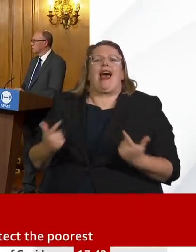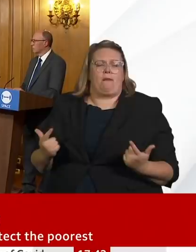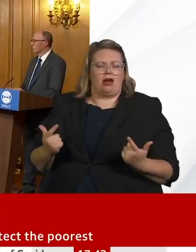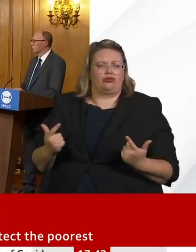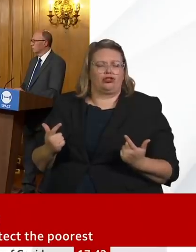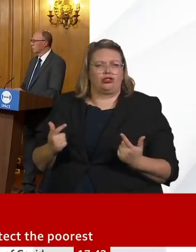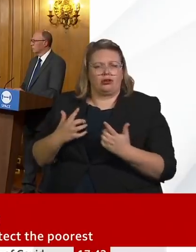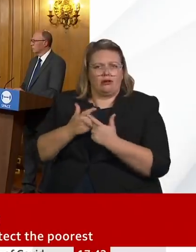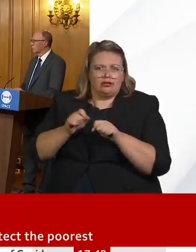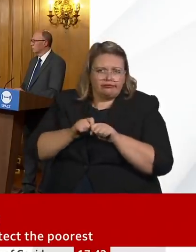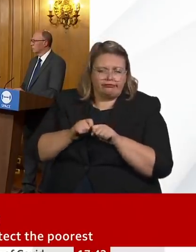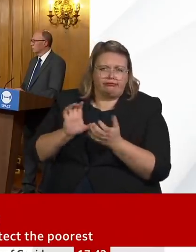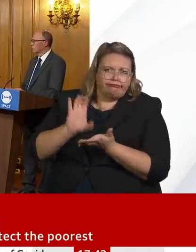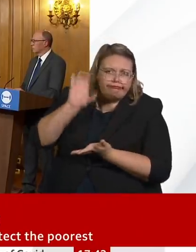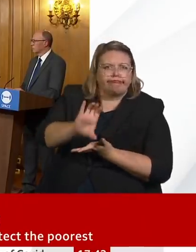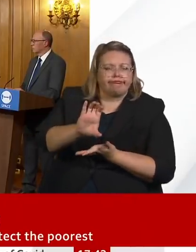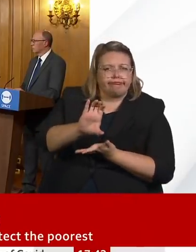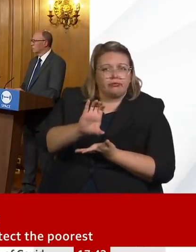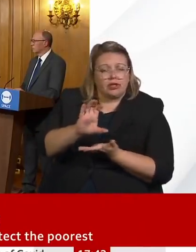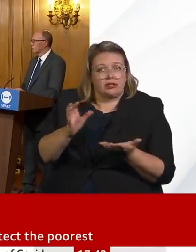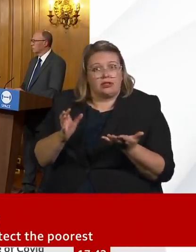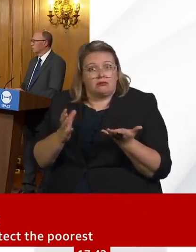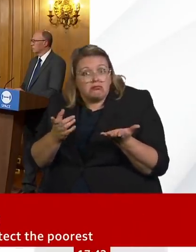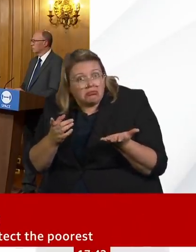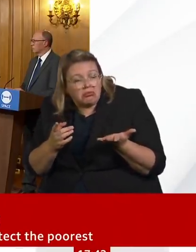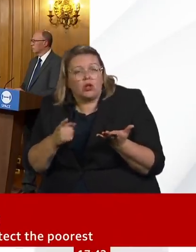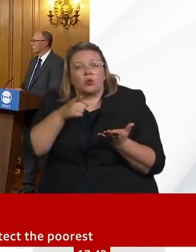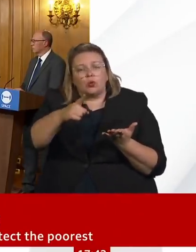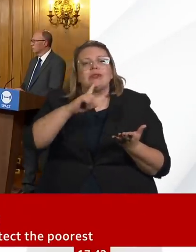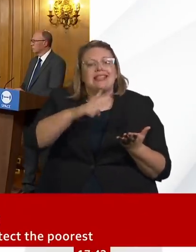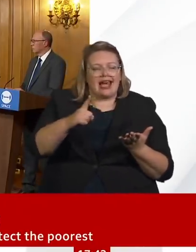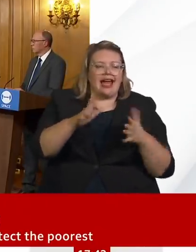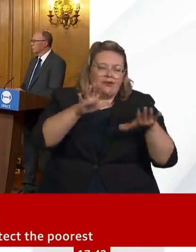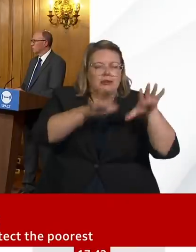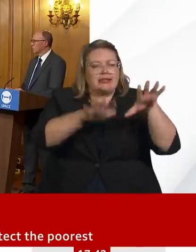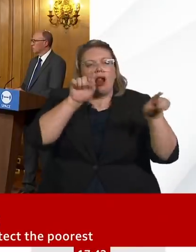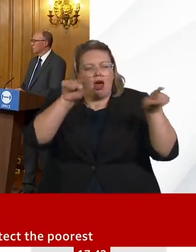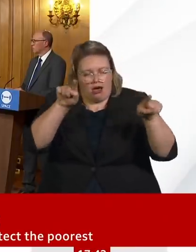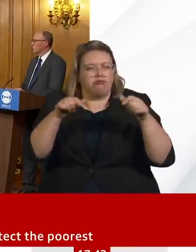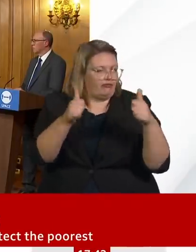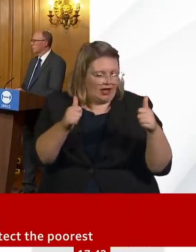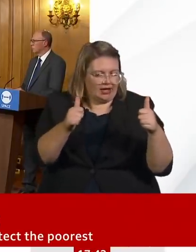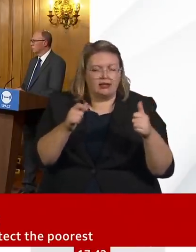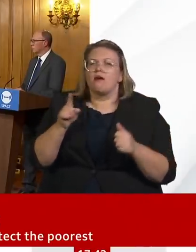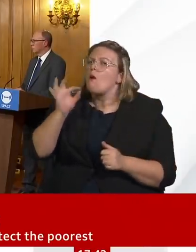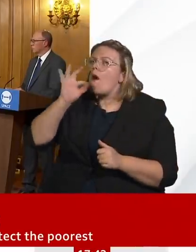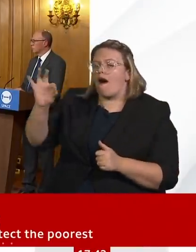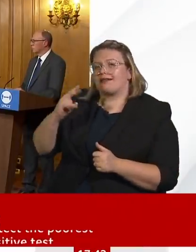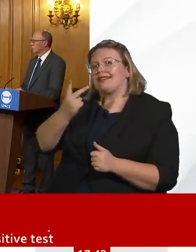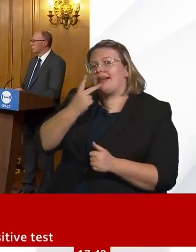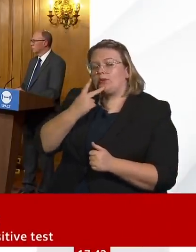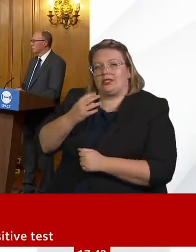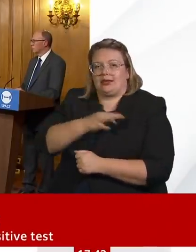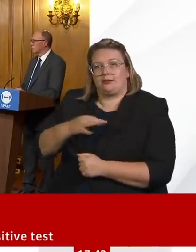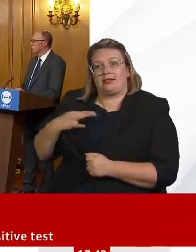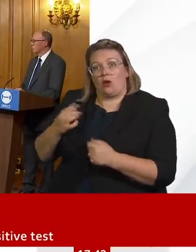and Lancashire, does that mean it will be no more than £60 million? And to the Deputy Chief Medical Officer, do you think that a more localised approach to contact tracing before